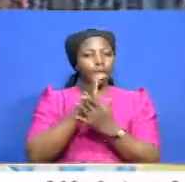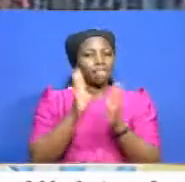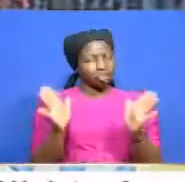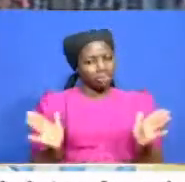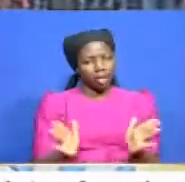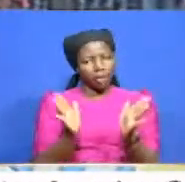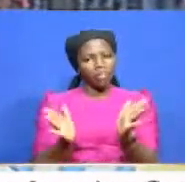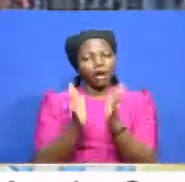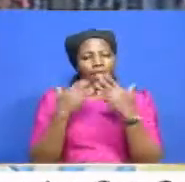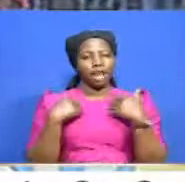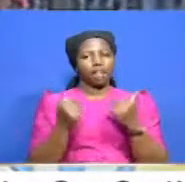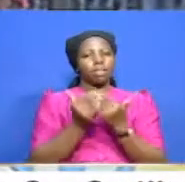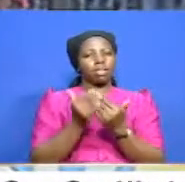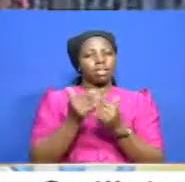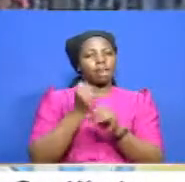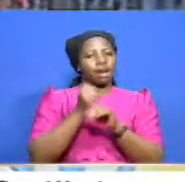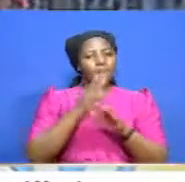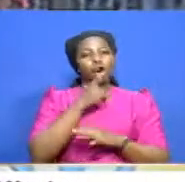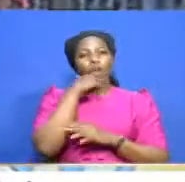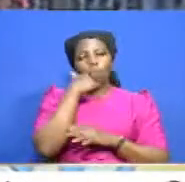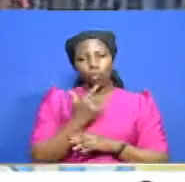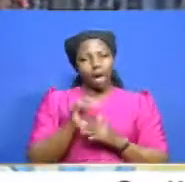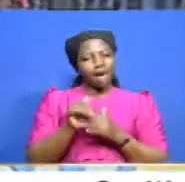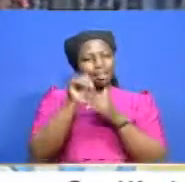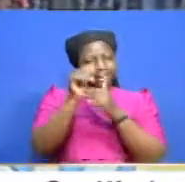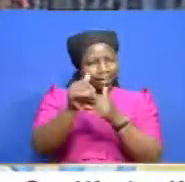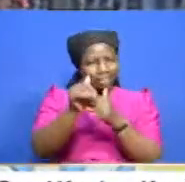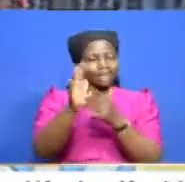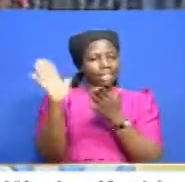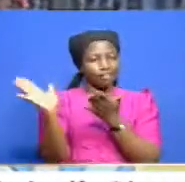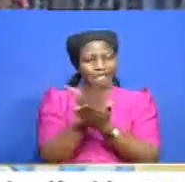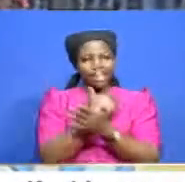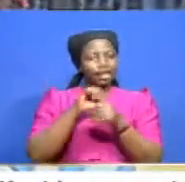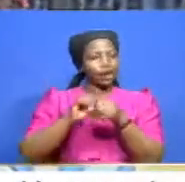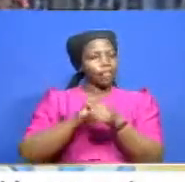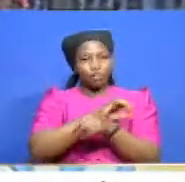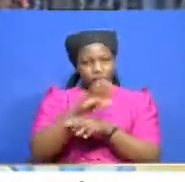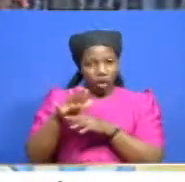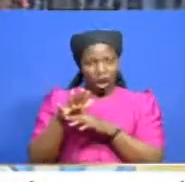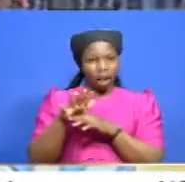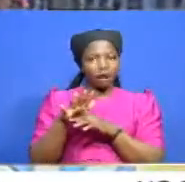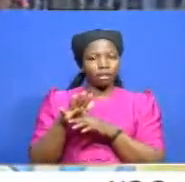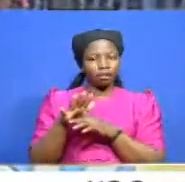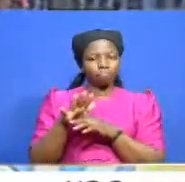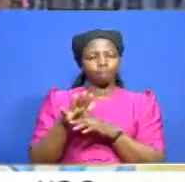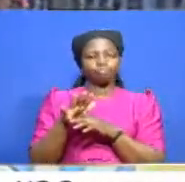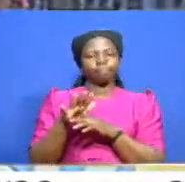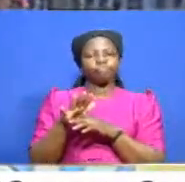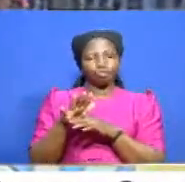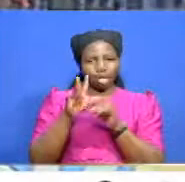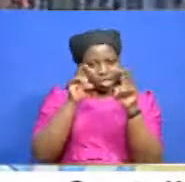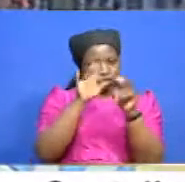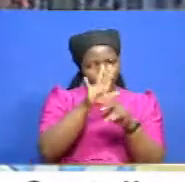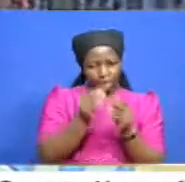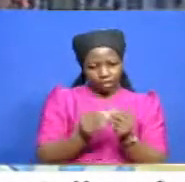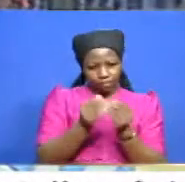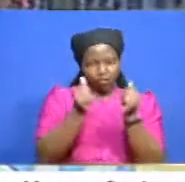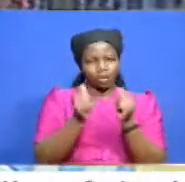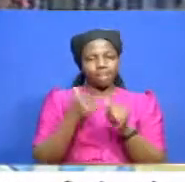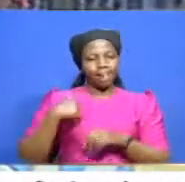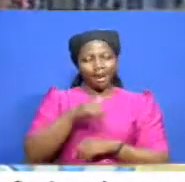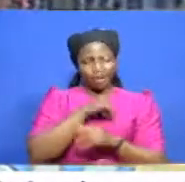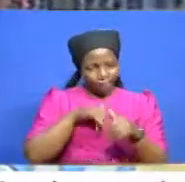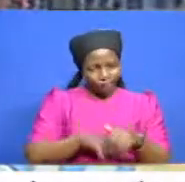of the healthcare workers who are frontline soldiers in the fight against COVID-19 is addressed. We will be following up that